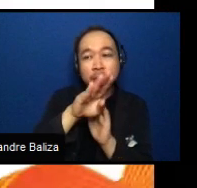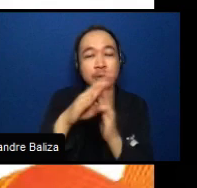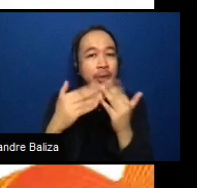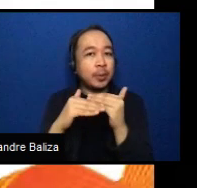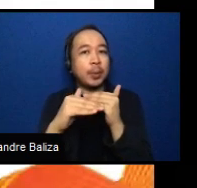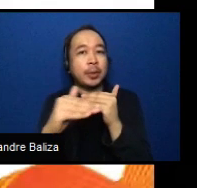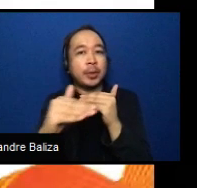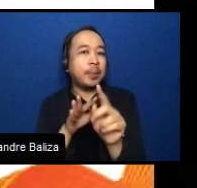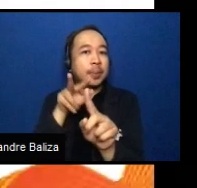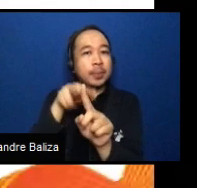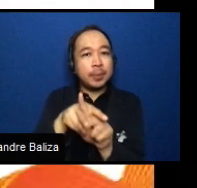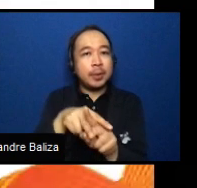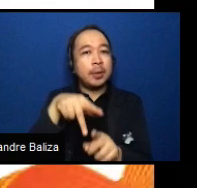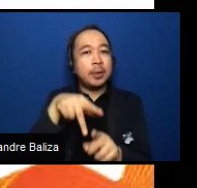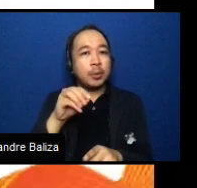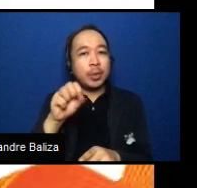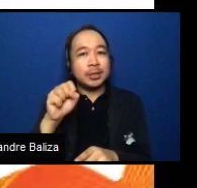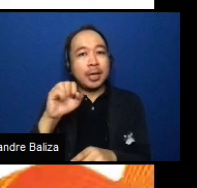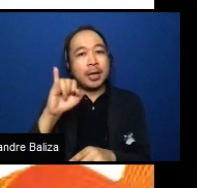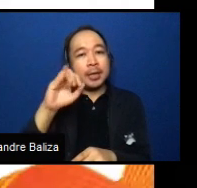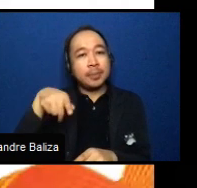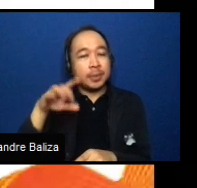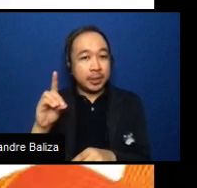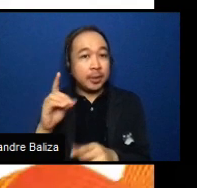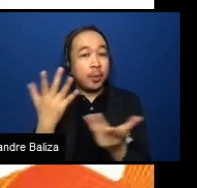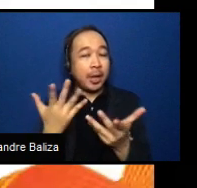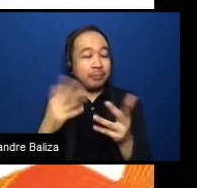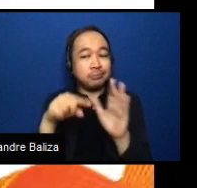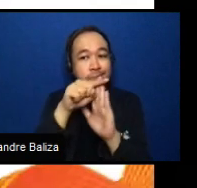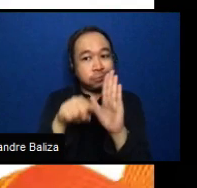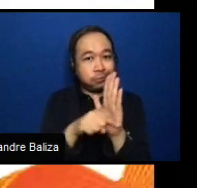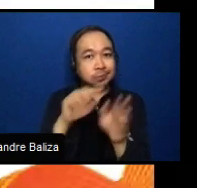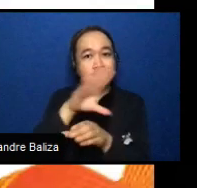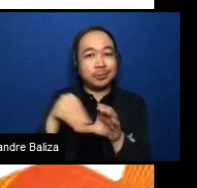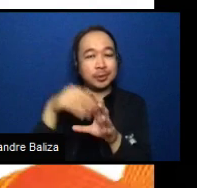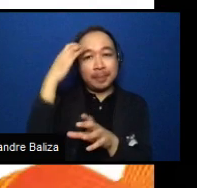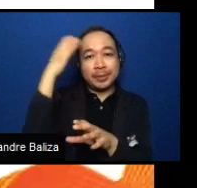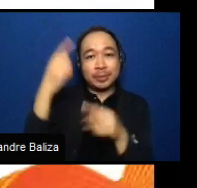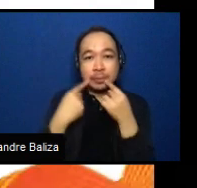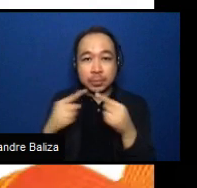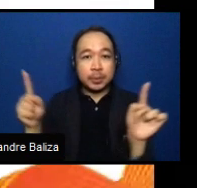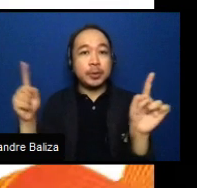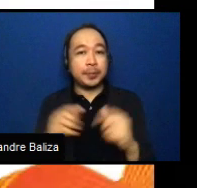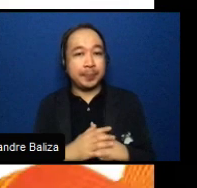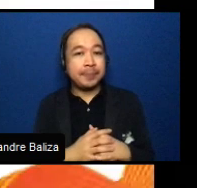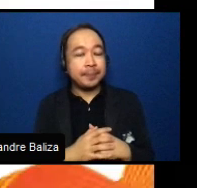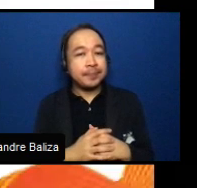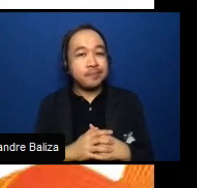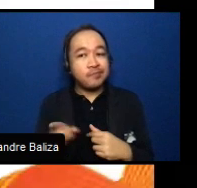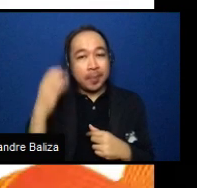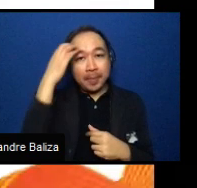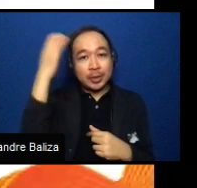at the ICPD and the recommendations contained in the Ministerial Declaration. Further, the Ministerial Declaration called